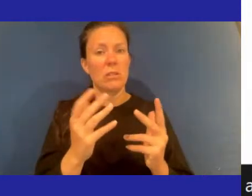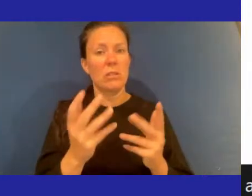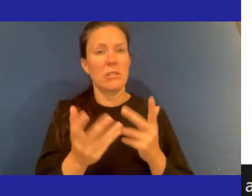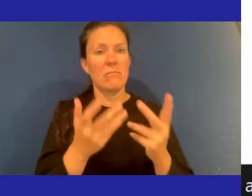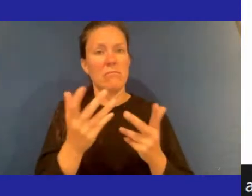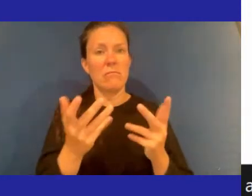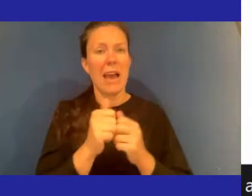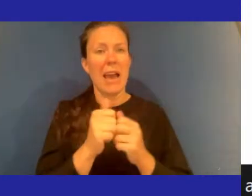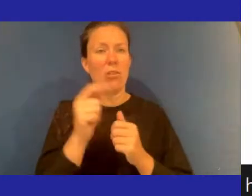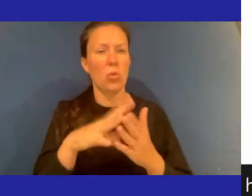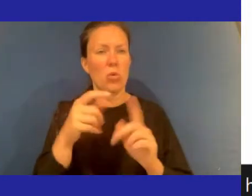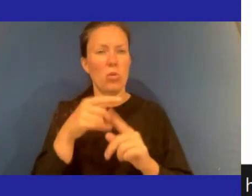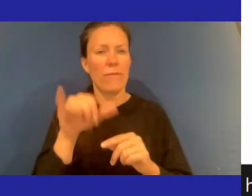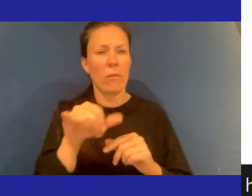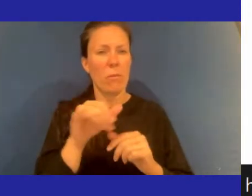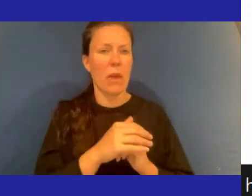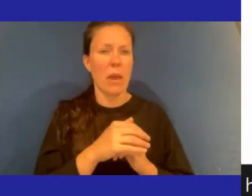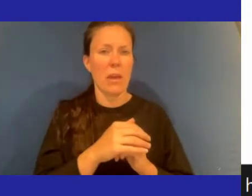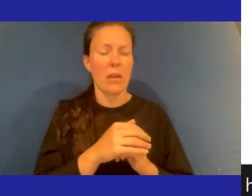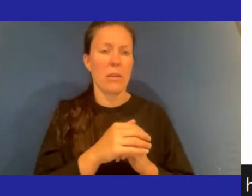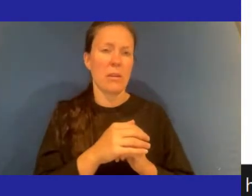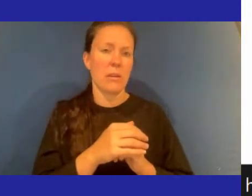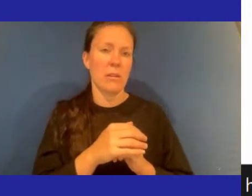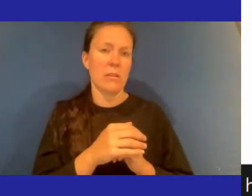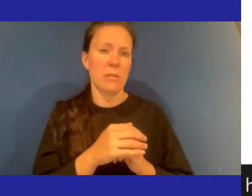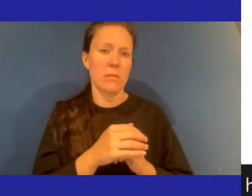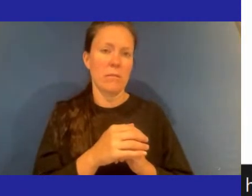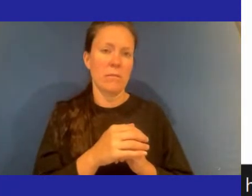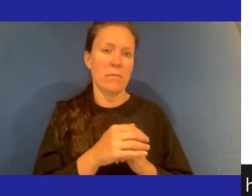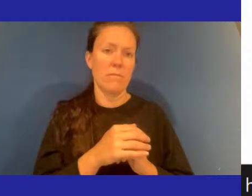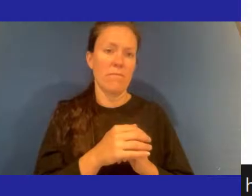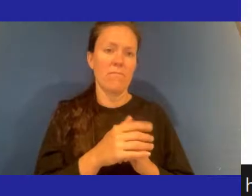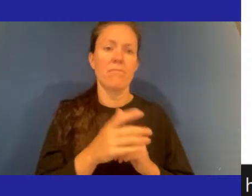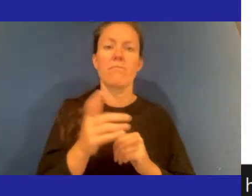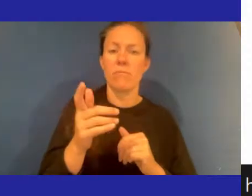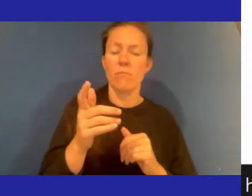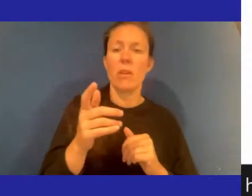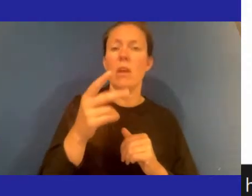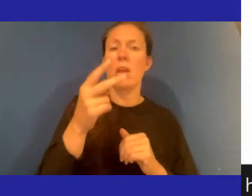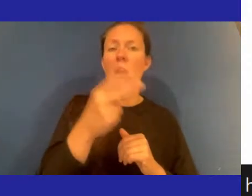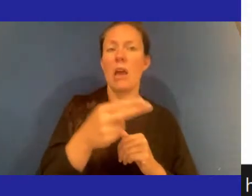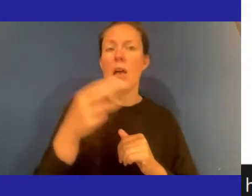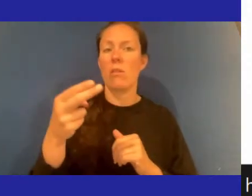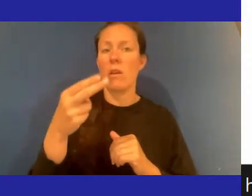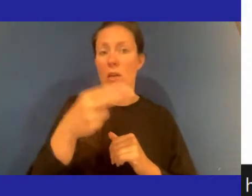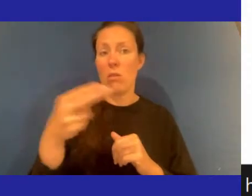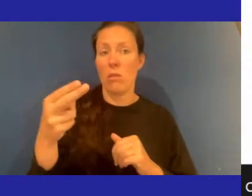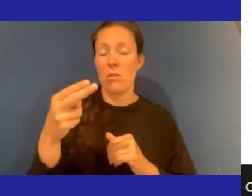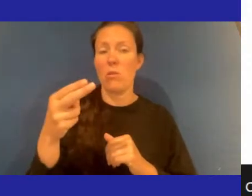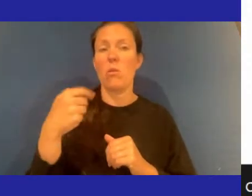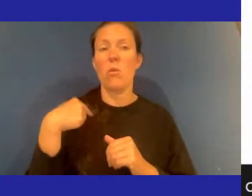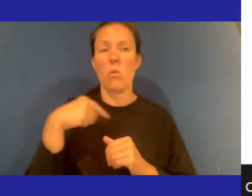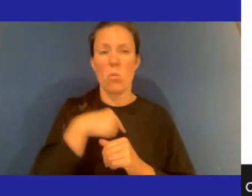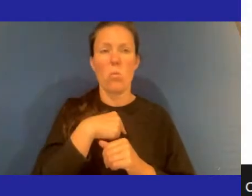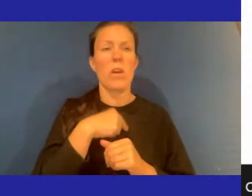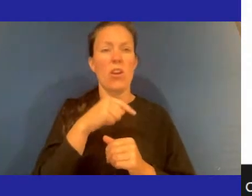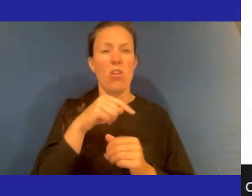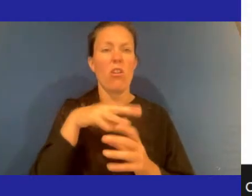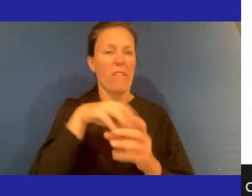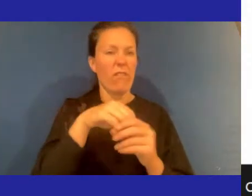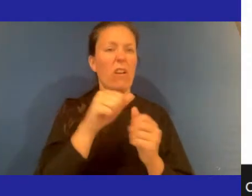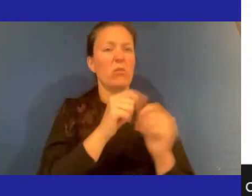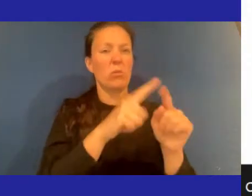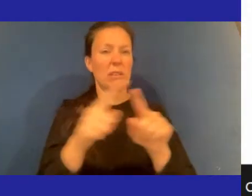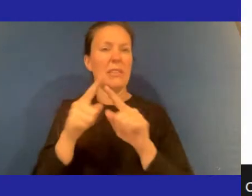are we vulnerable to that? Or Right. So health and hospitals, we're a part of multiple industry